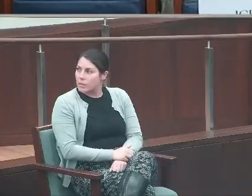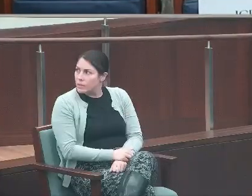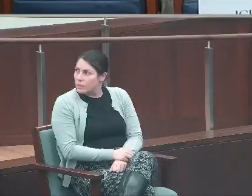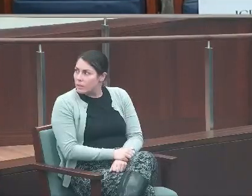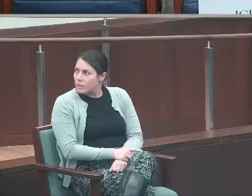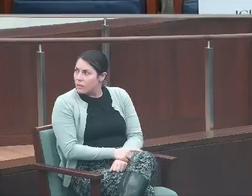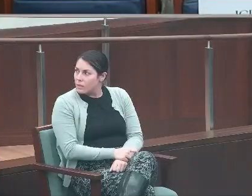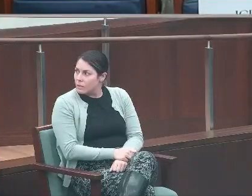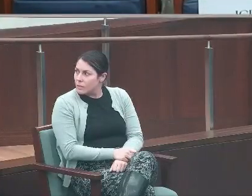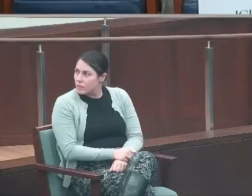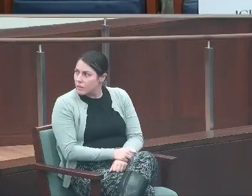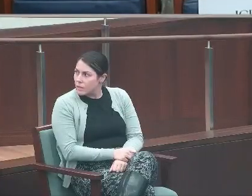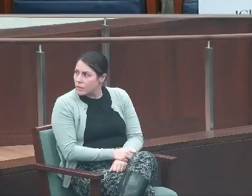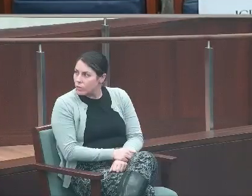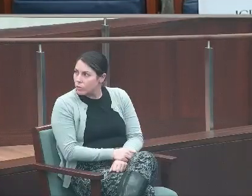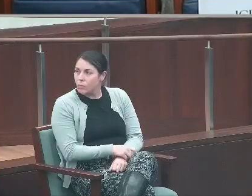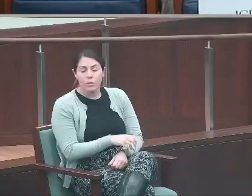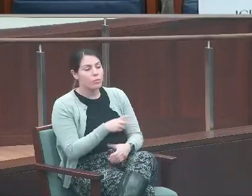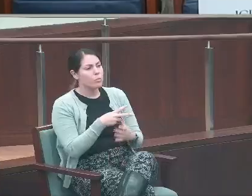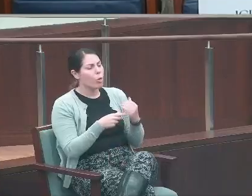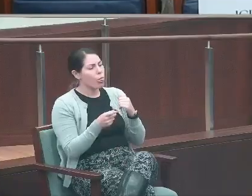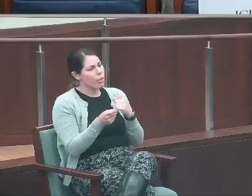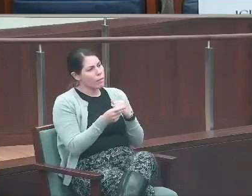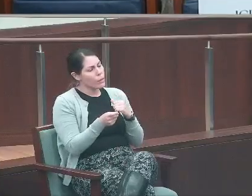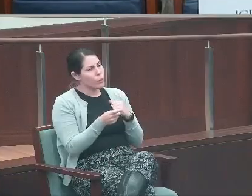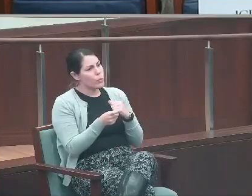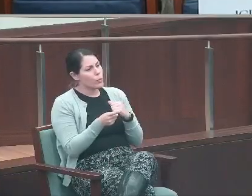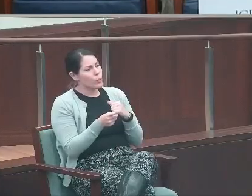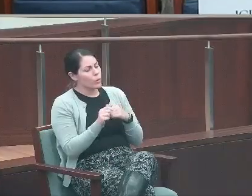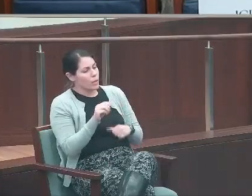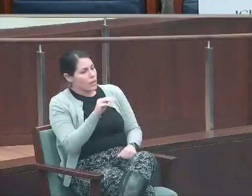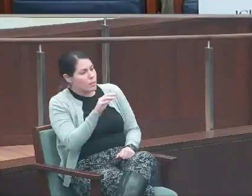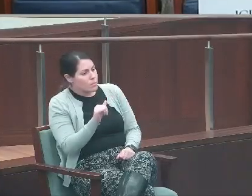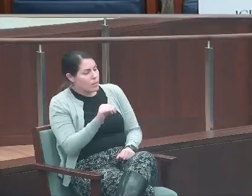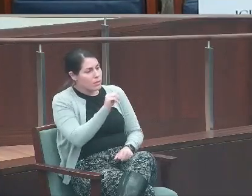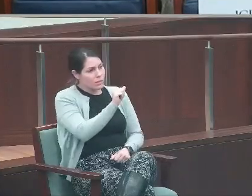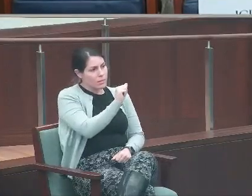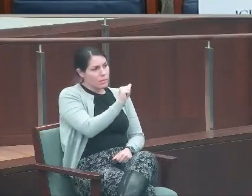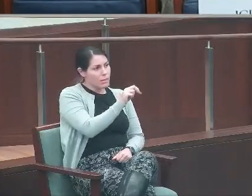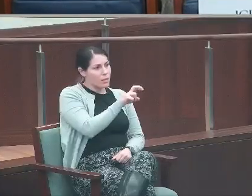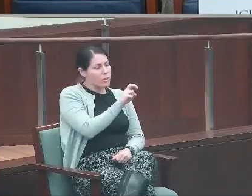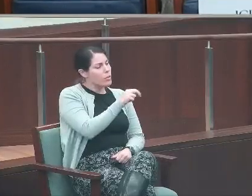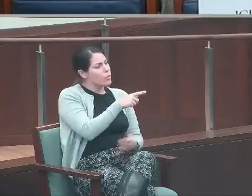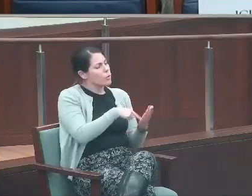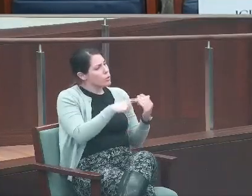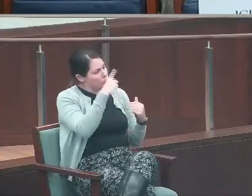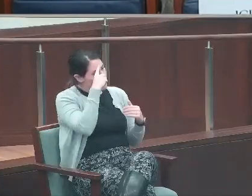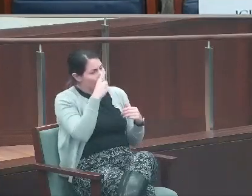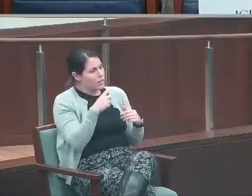asking both of you, what do you see as the top threats to democracy right now?